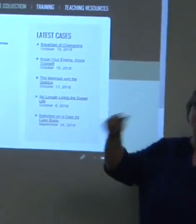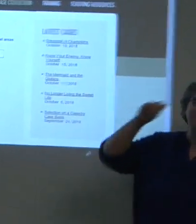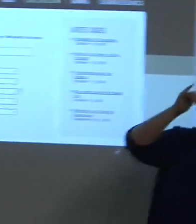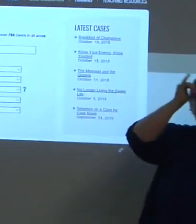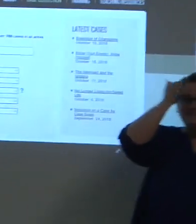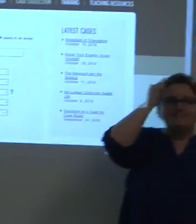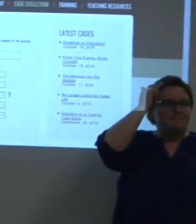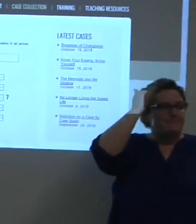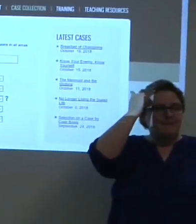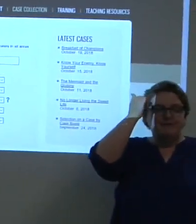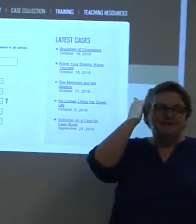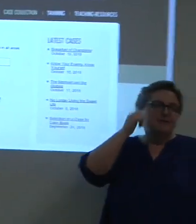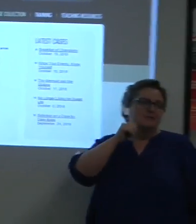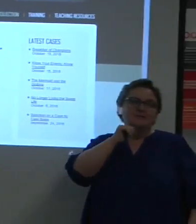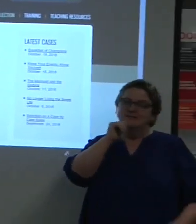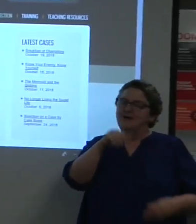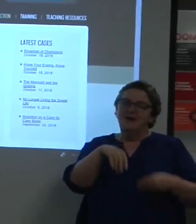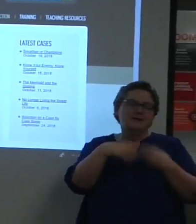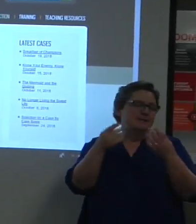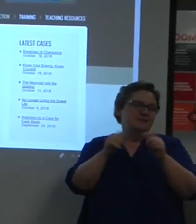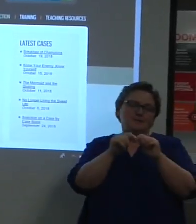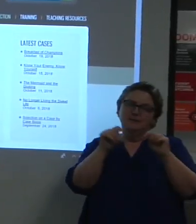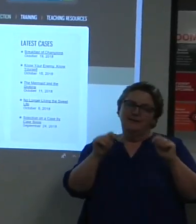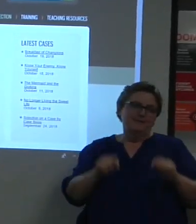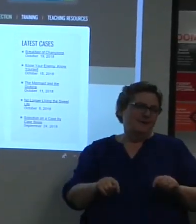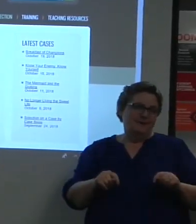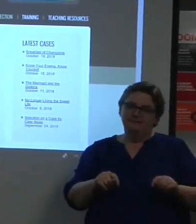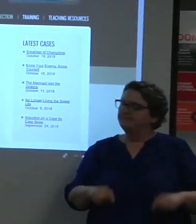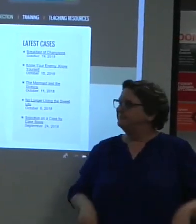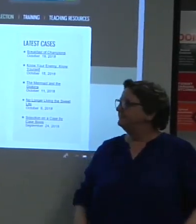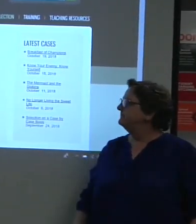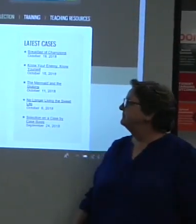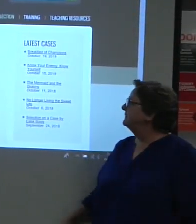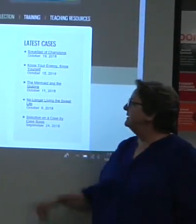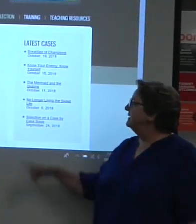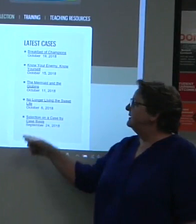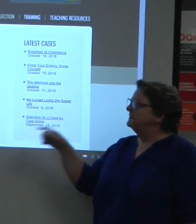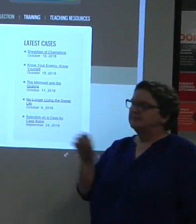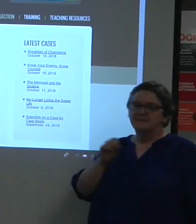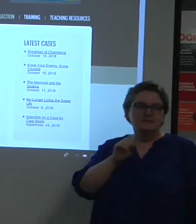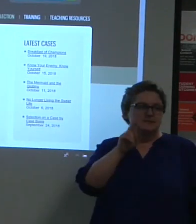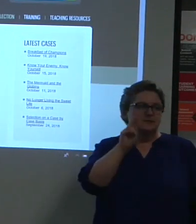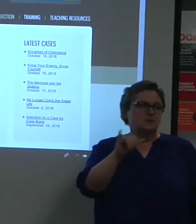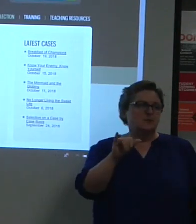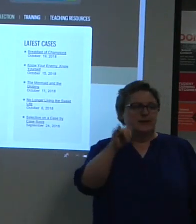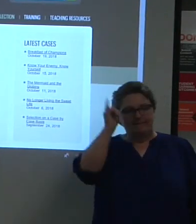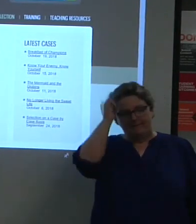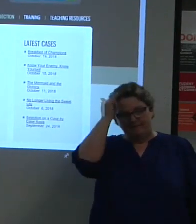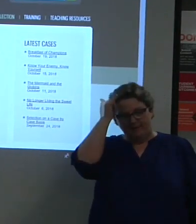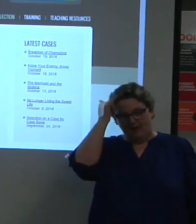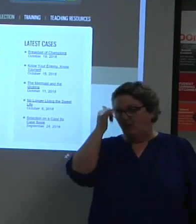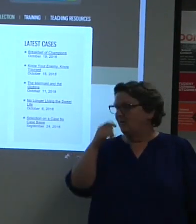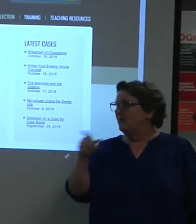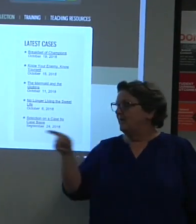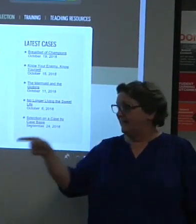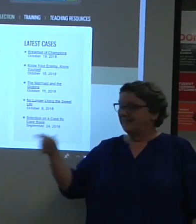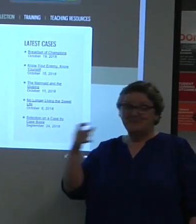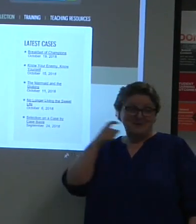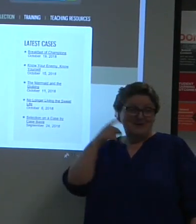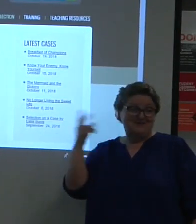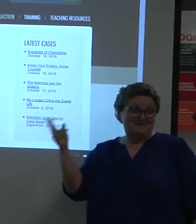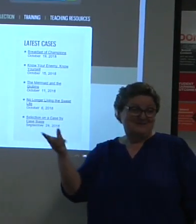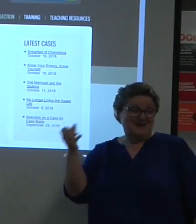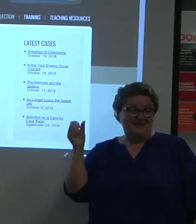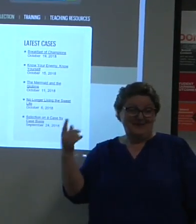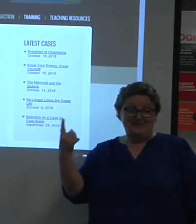So this is the National Center for Case Study Teaching in Science. This is at SUNY Buffalo. So this is where the one we just did